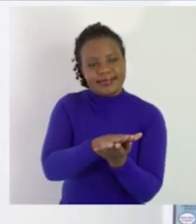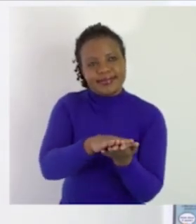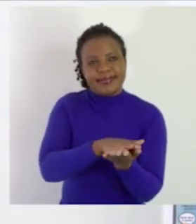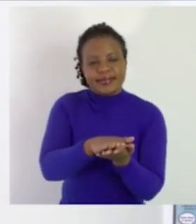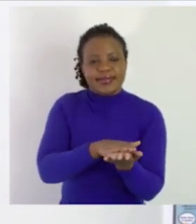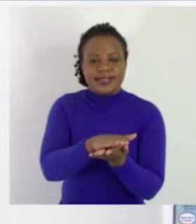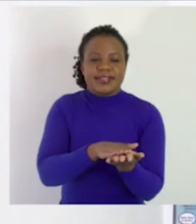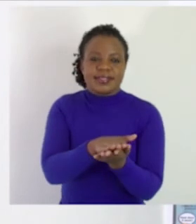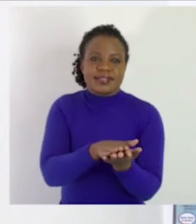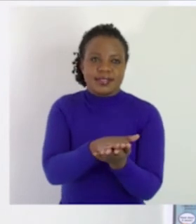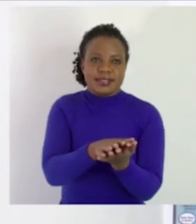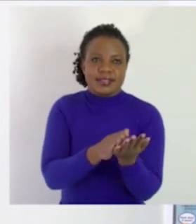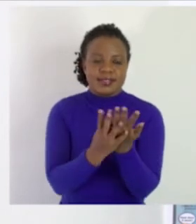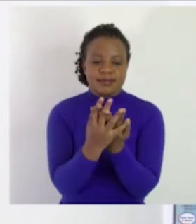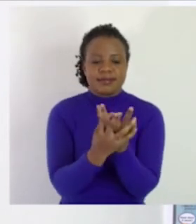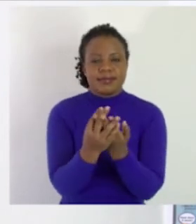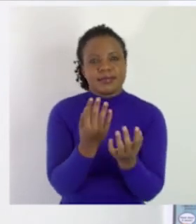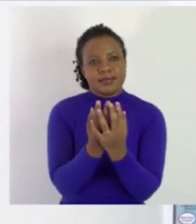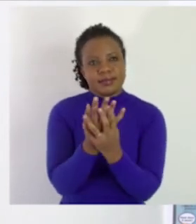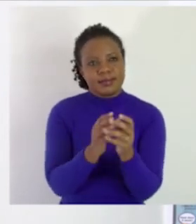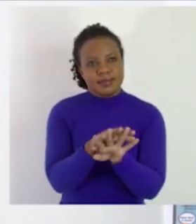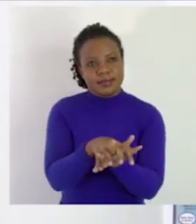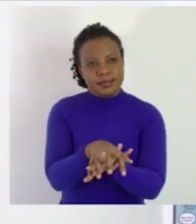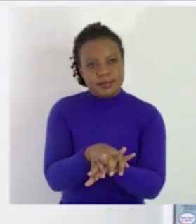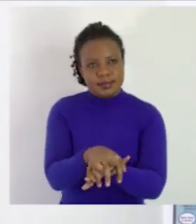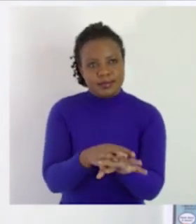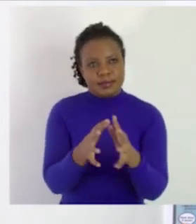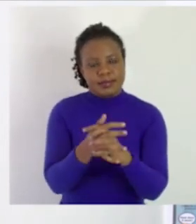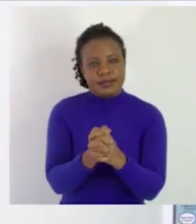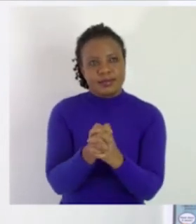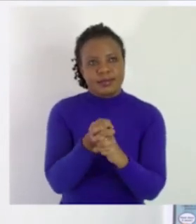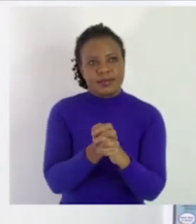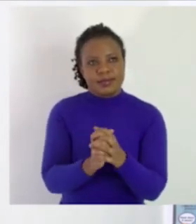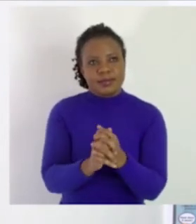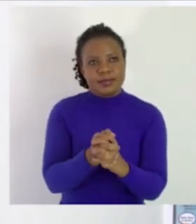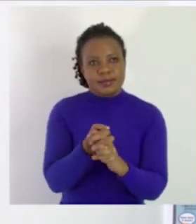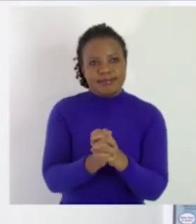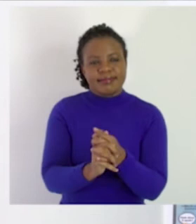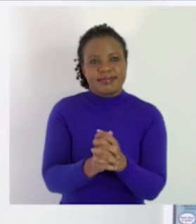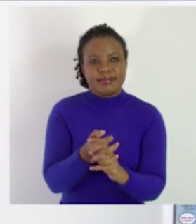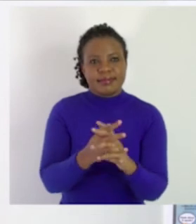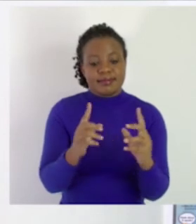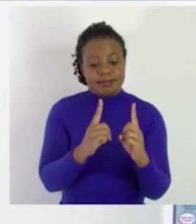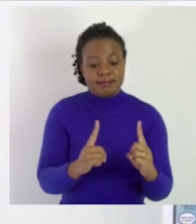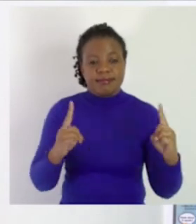palms, inside, outside, and in between the fingers. Let us all stretch